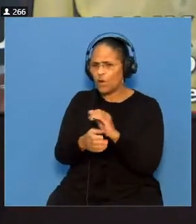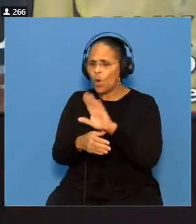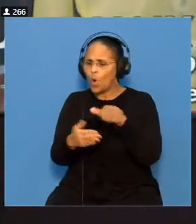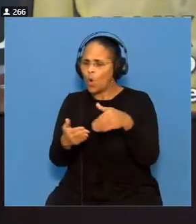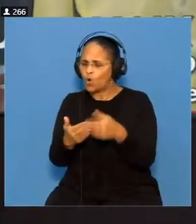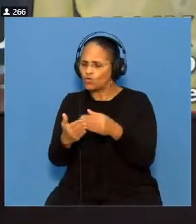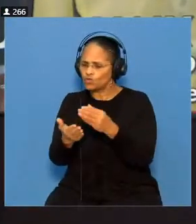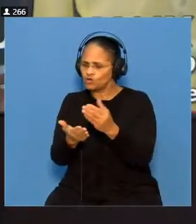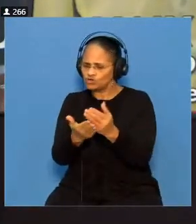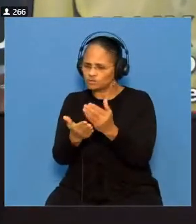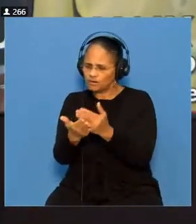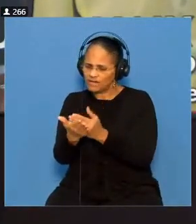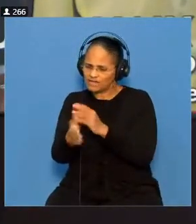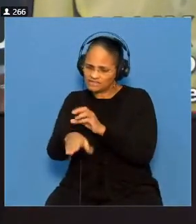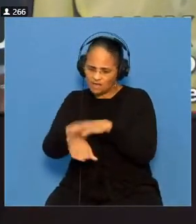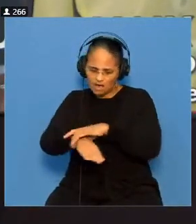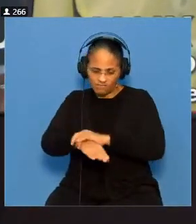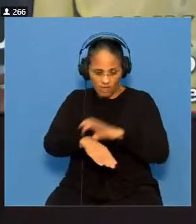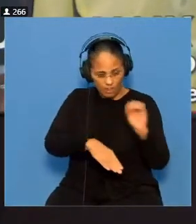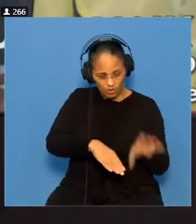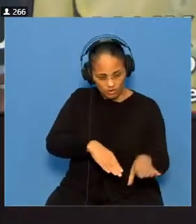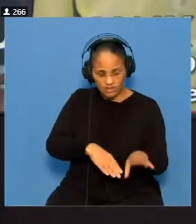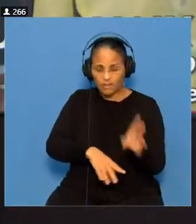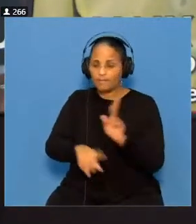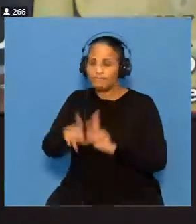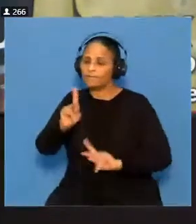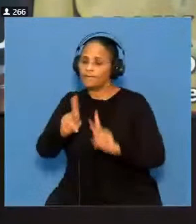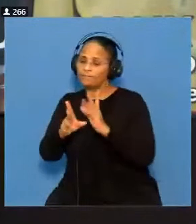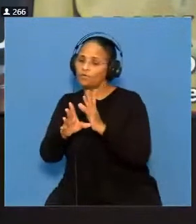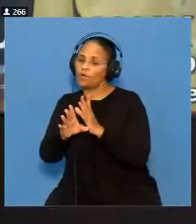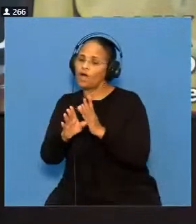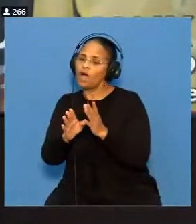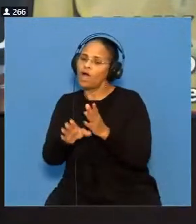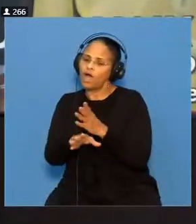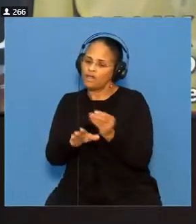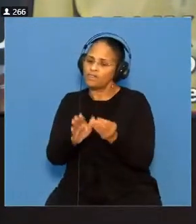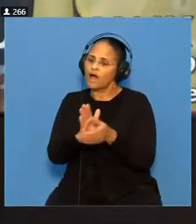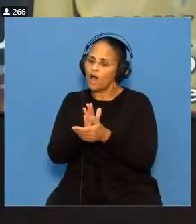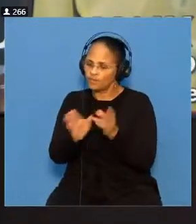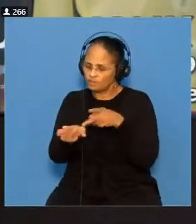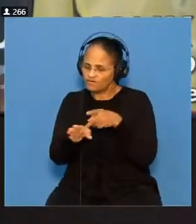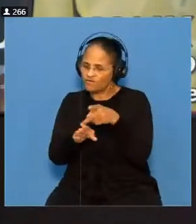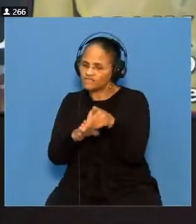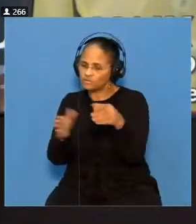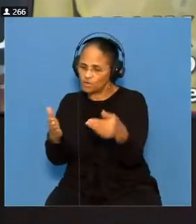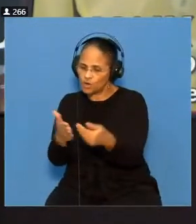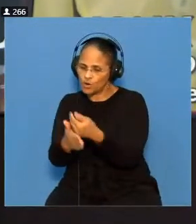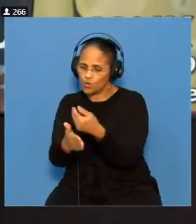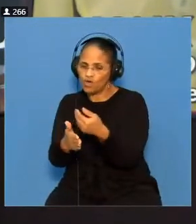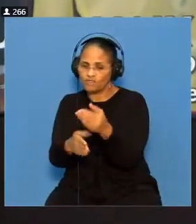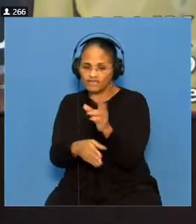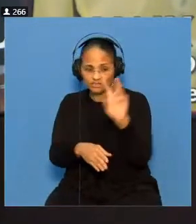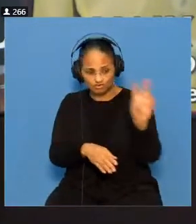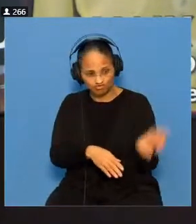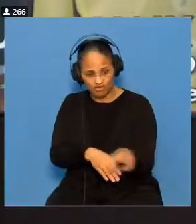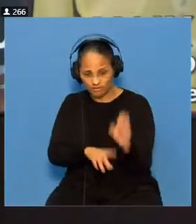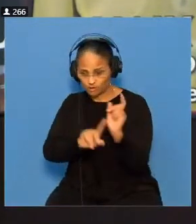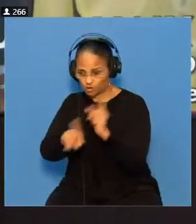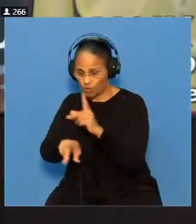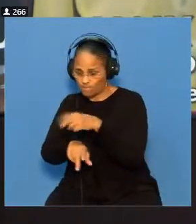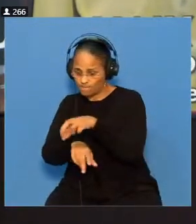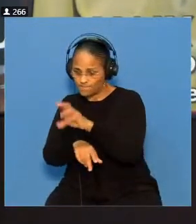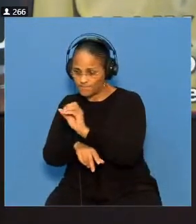wristband. The professionals at the PROTs, which are the ones that are normally putting on a new one because that's where the travelers go to be